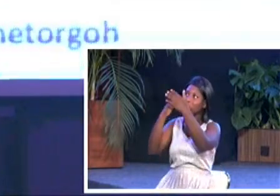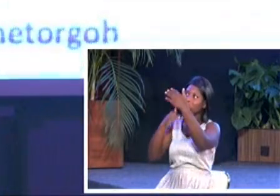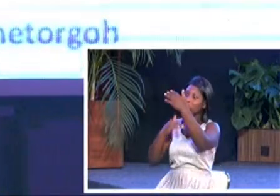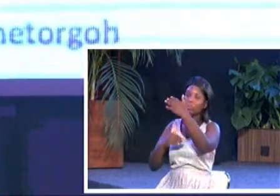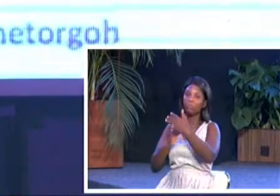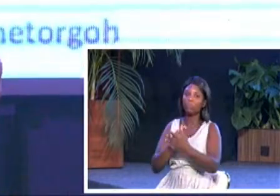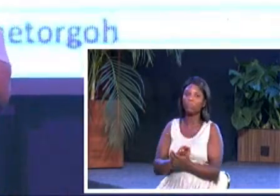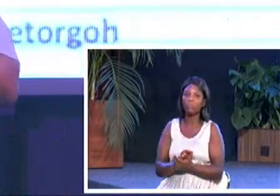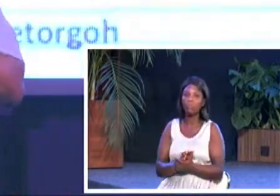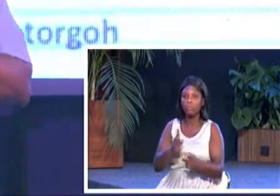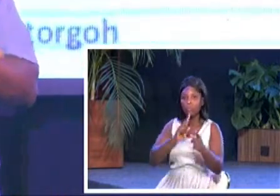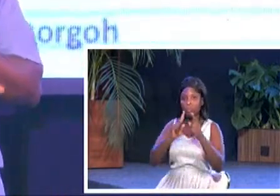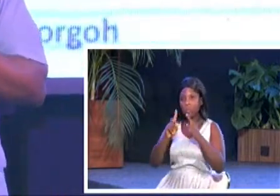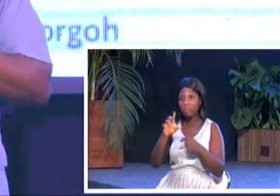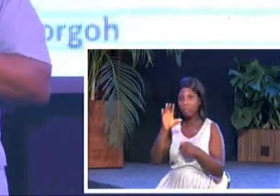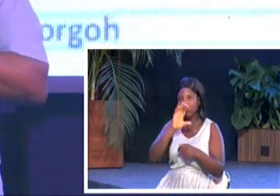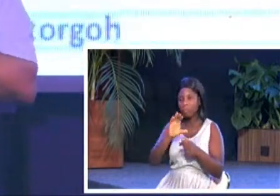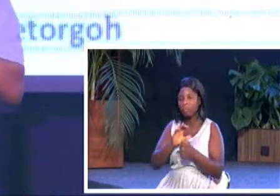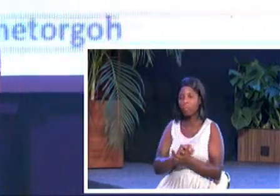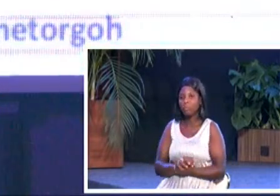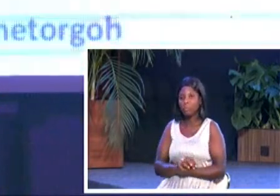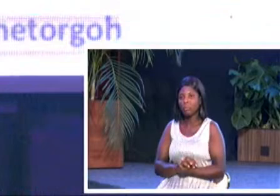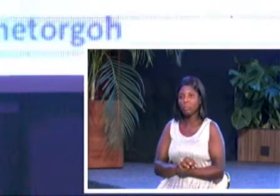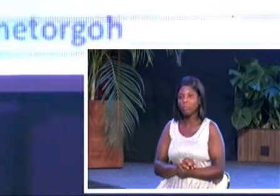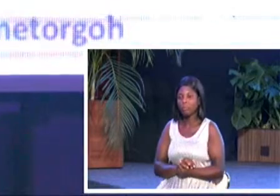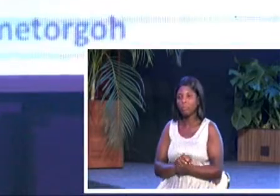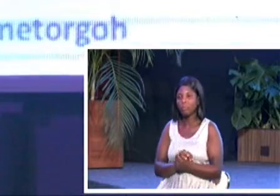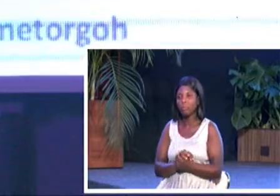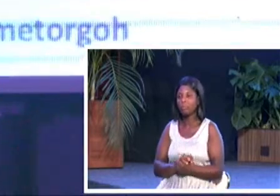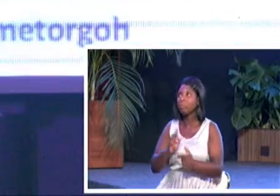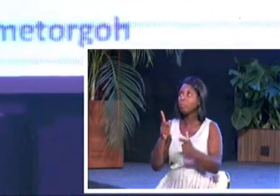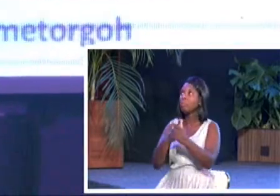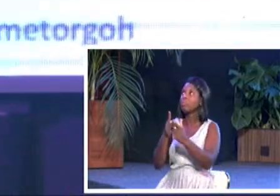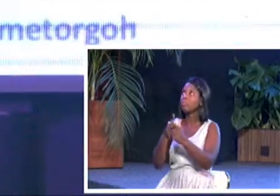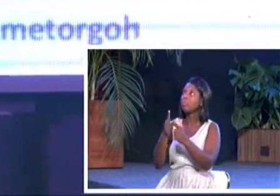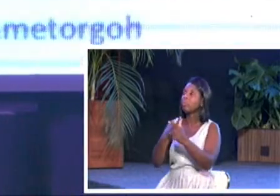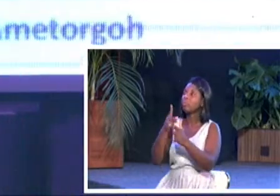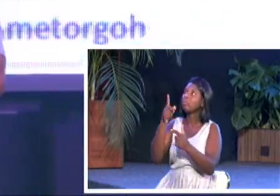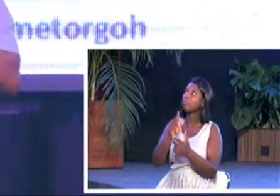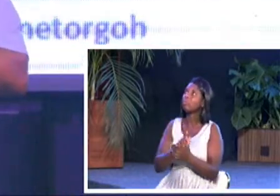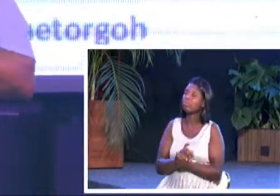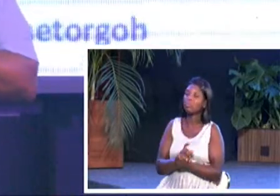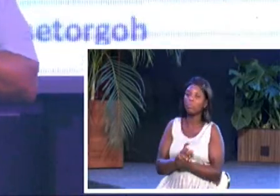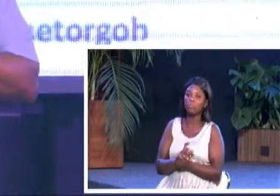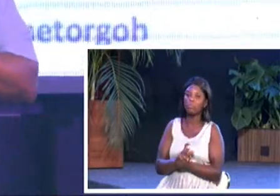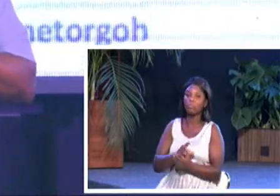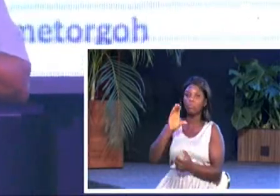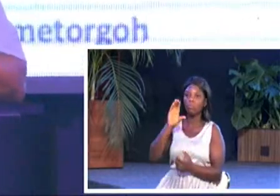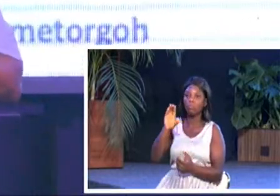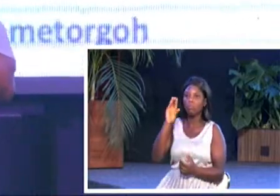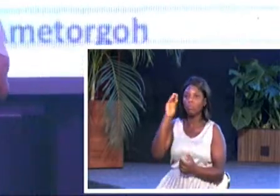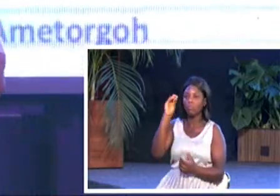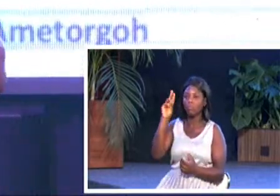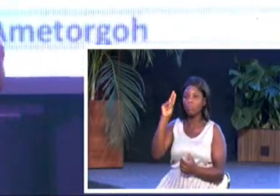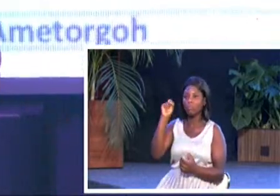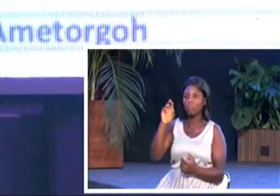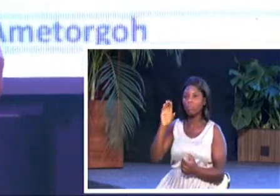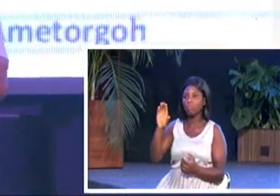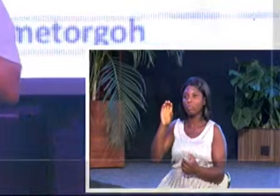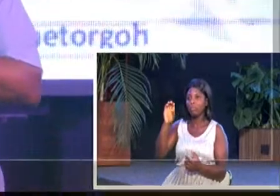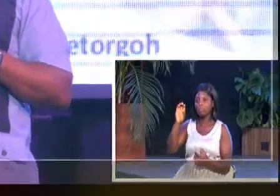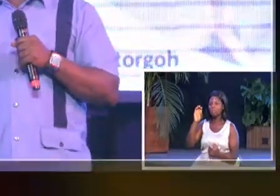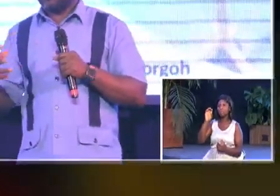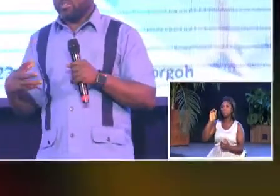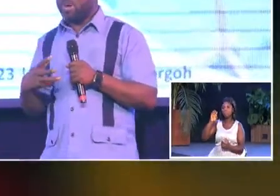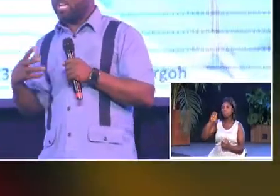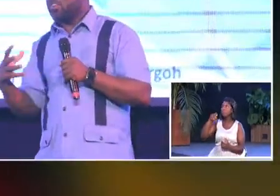various, you know, job pillars, right? So the first one, when it comes to concept in the technology